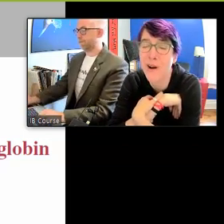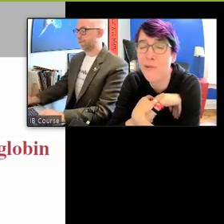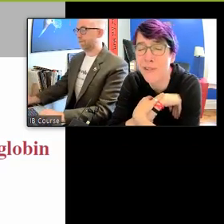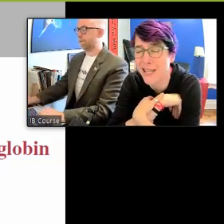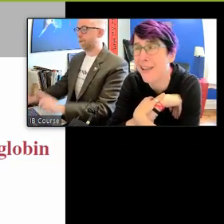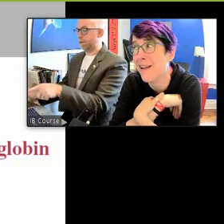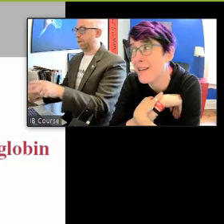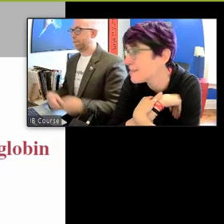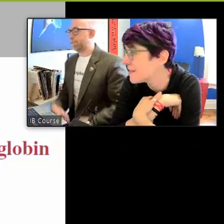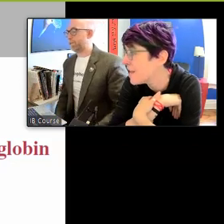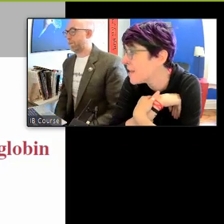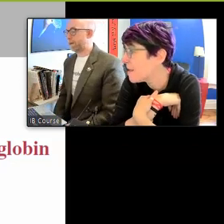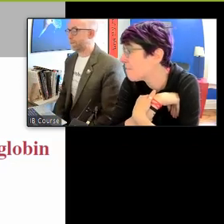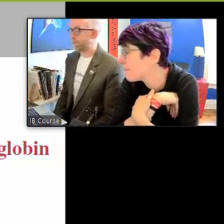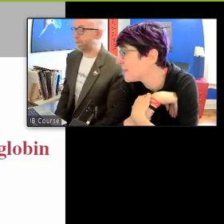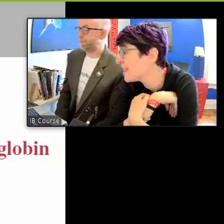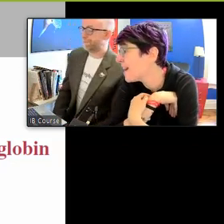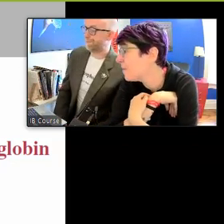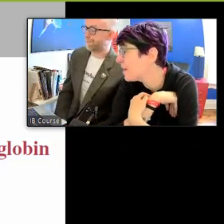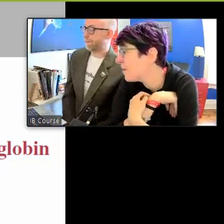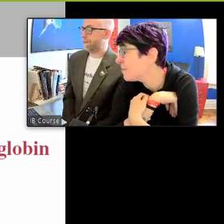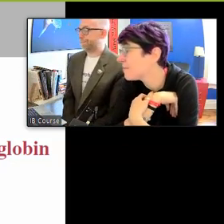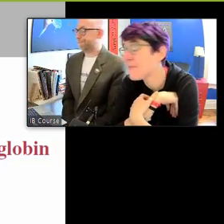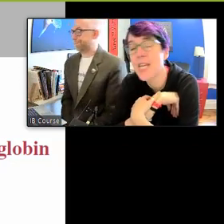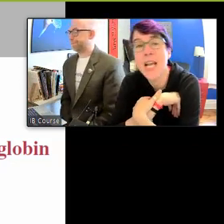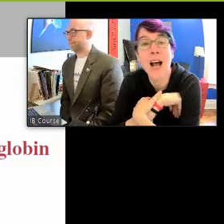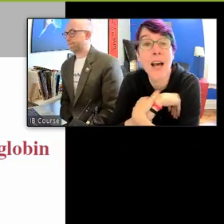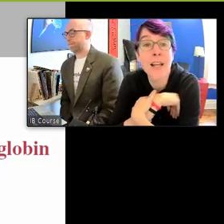it would totally kill us. Small body size too. There we go. Yep.